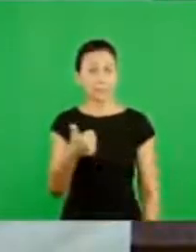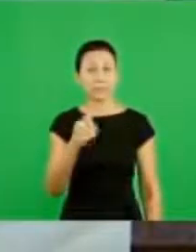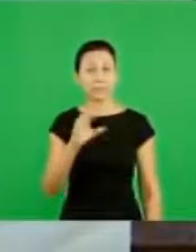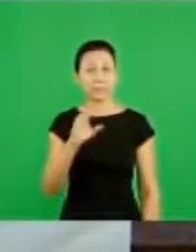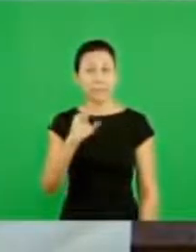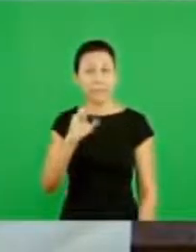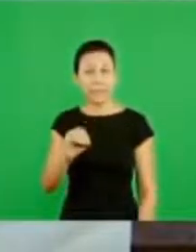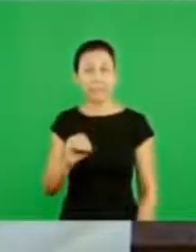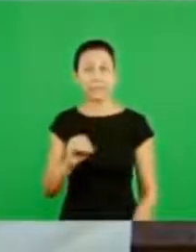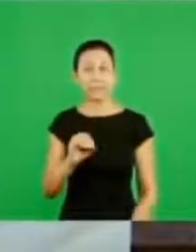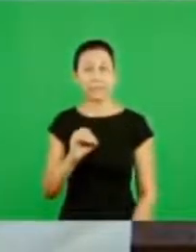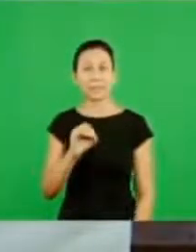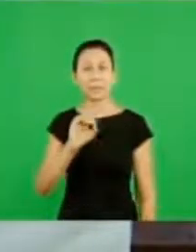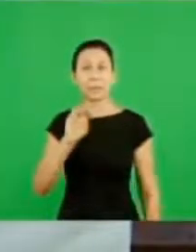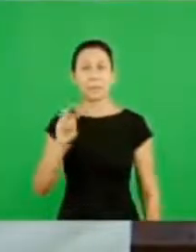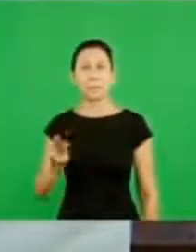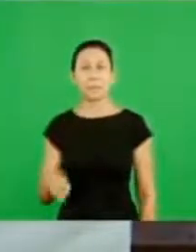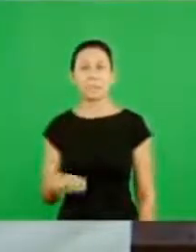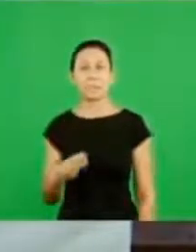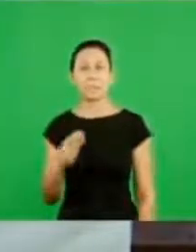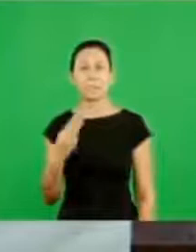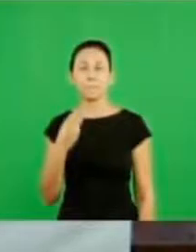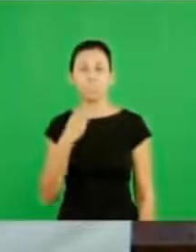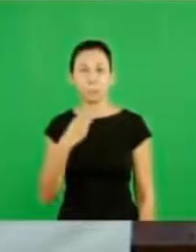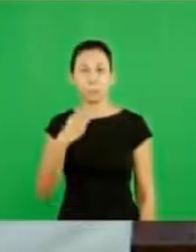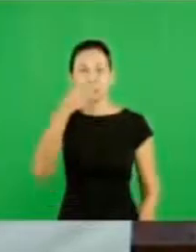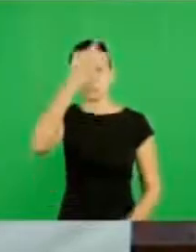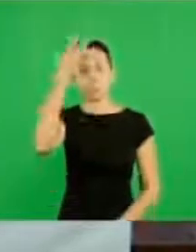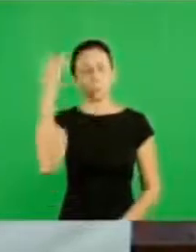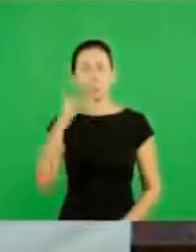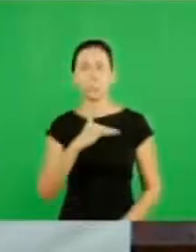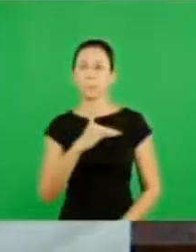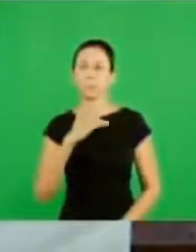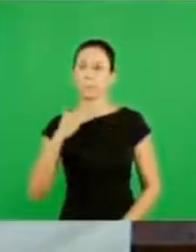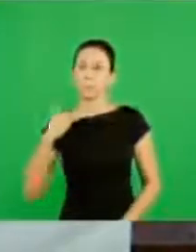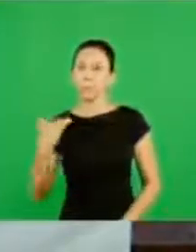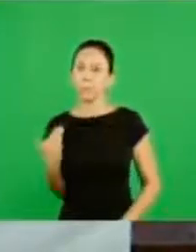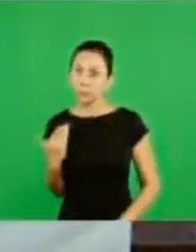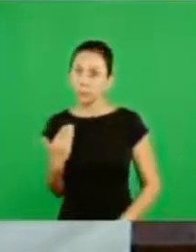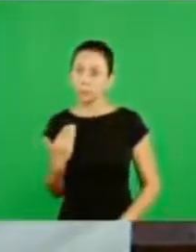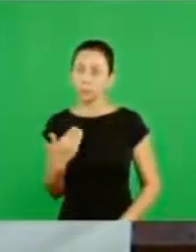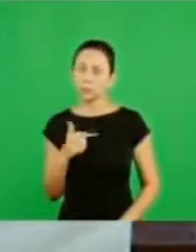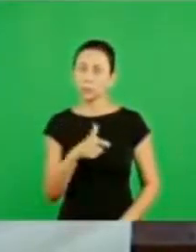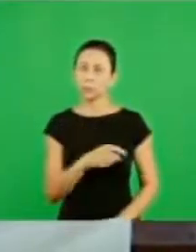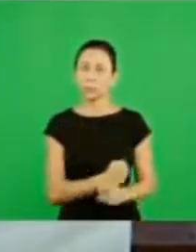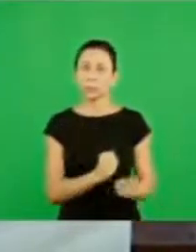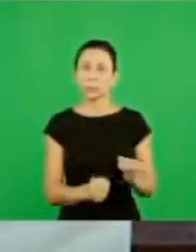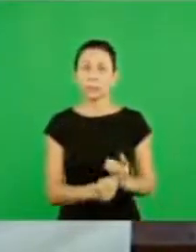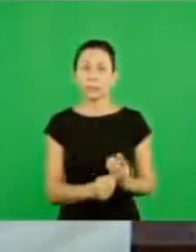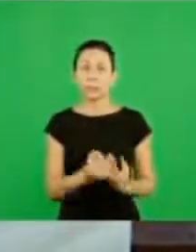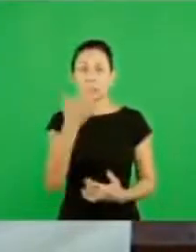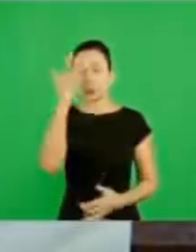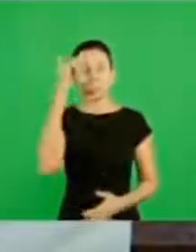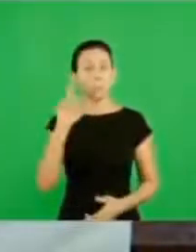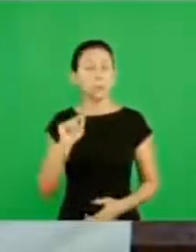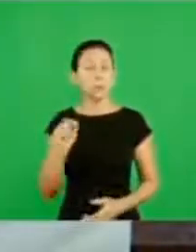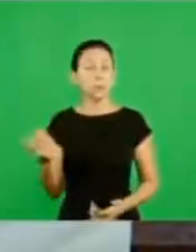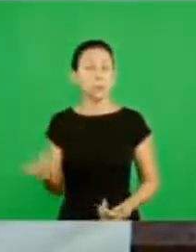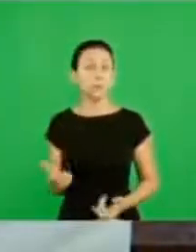left 10 million of casualties. And the world did not